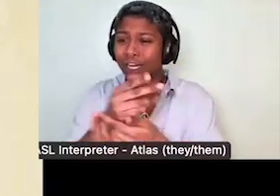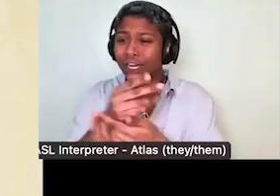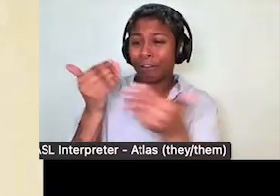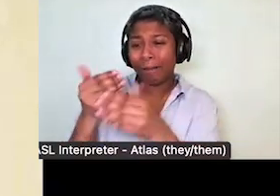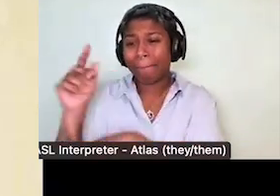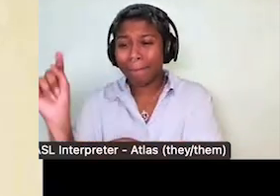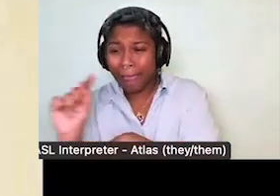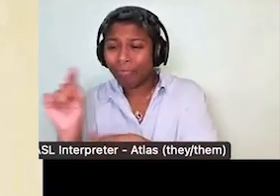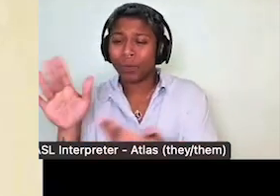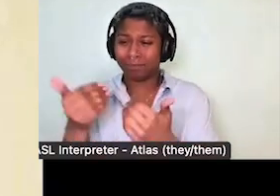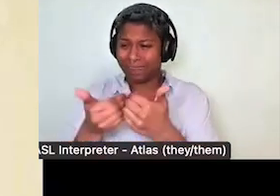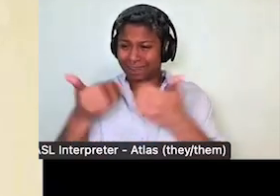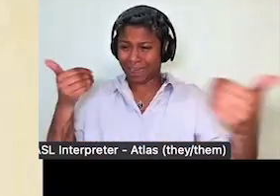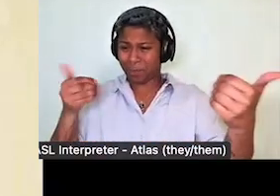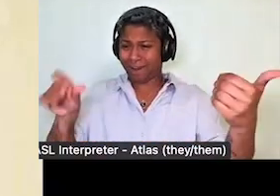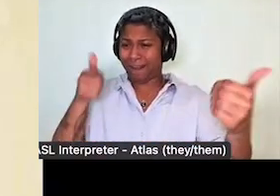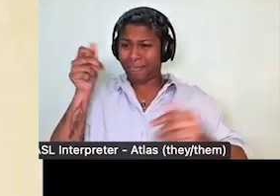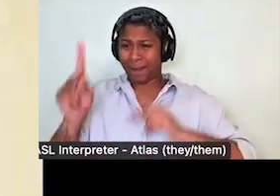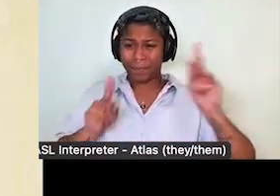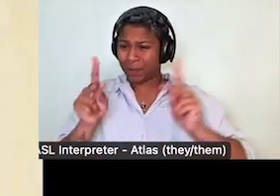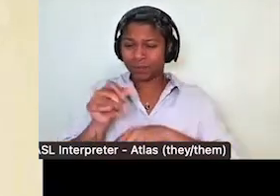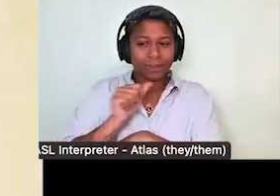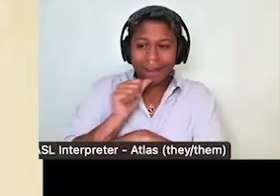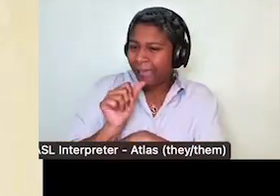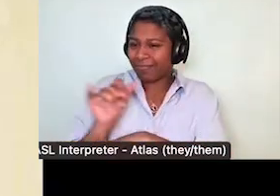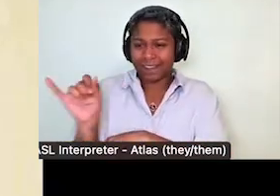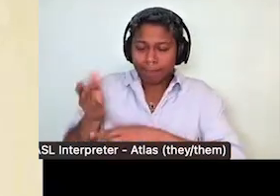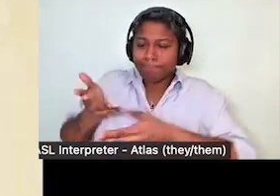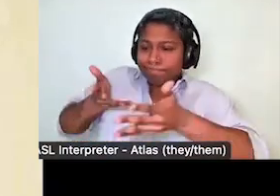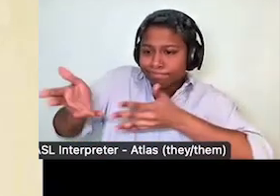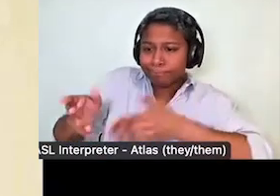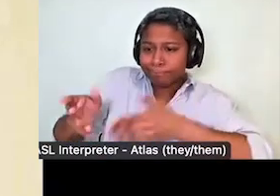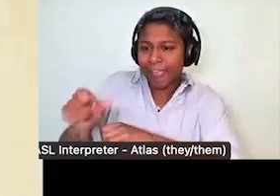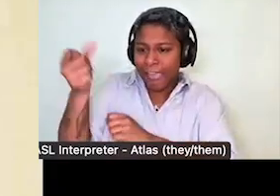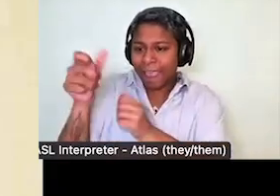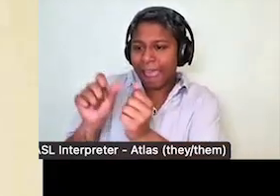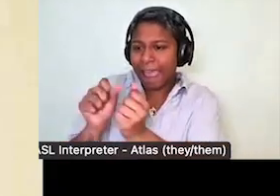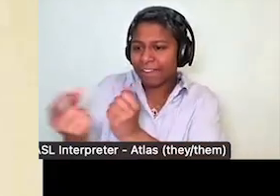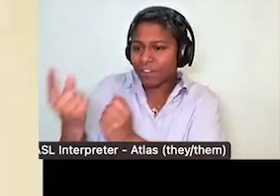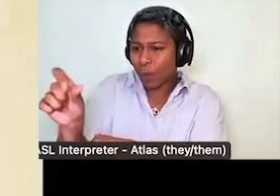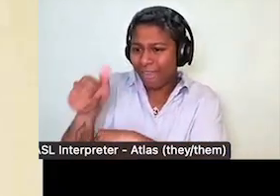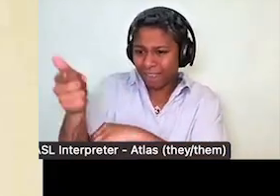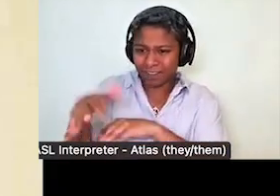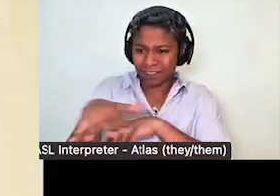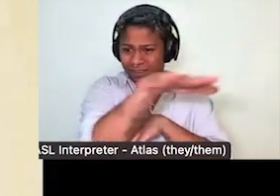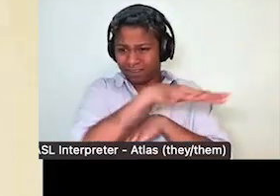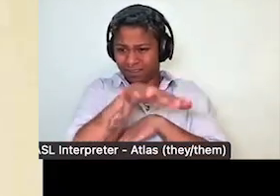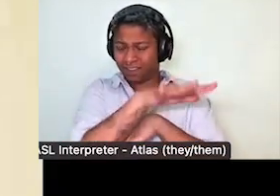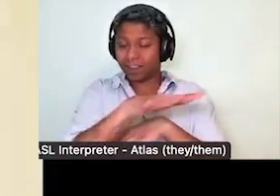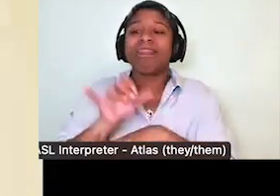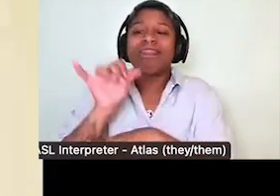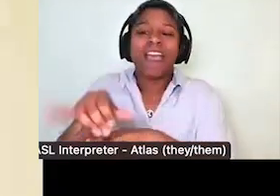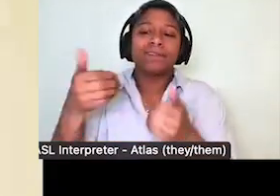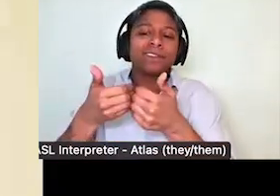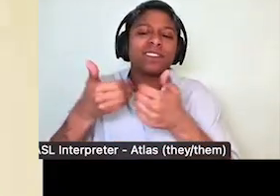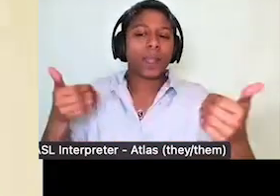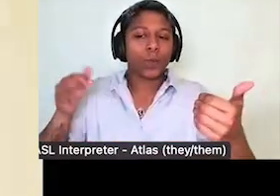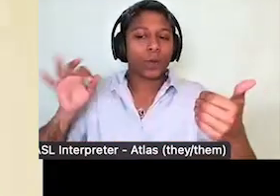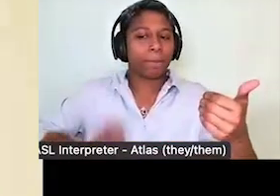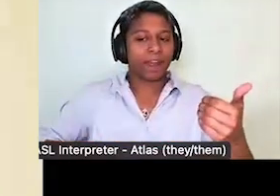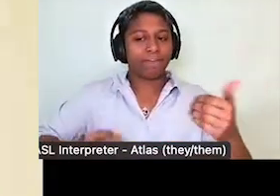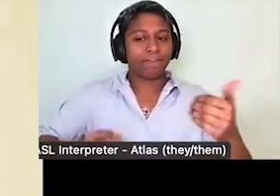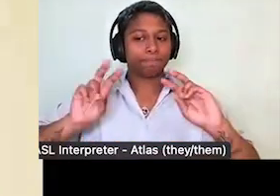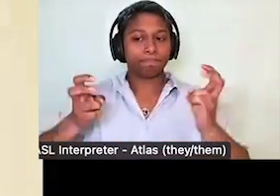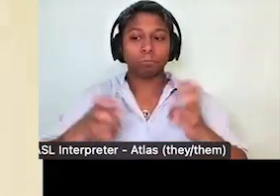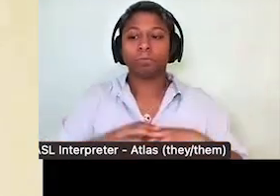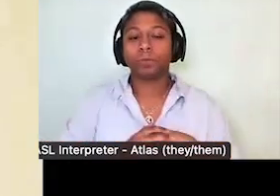same treatment as everyone else. And that is what is known as a separate benefit. Now, a lot of people don't realize that you don't